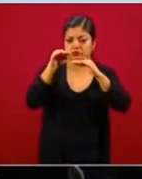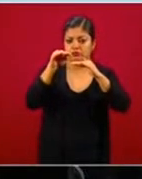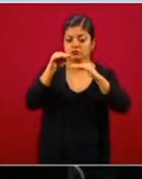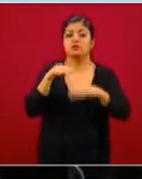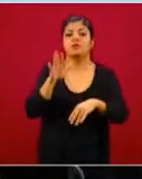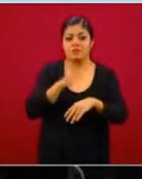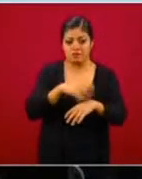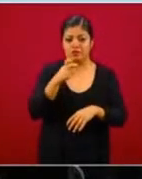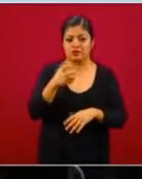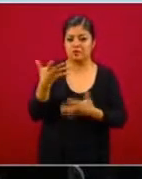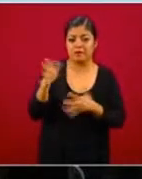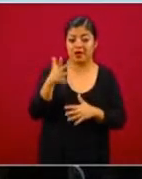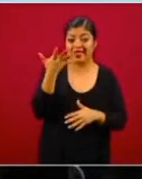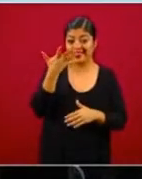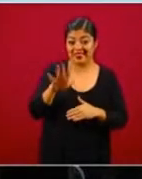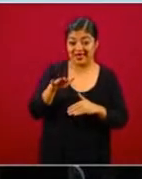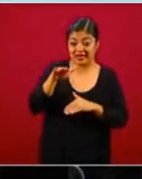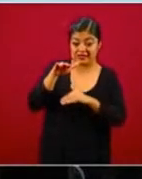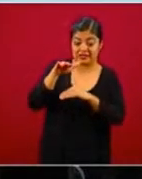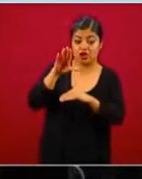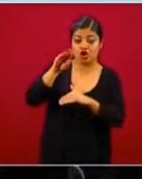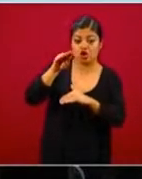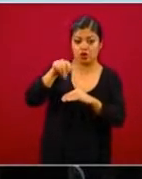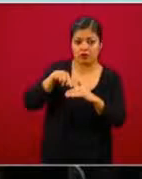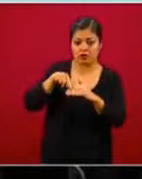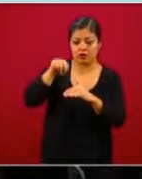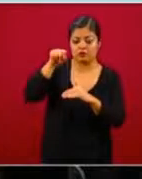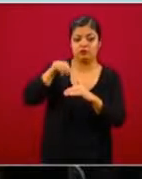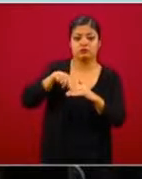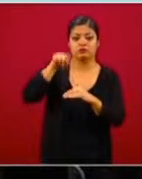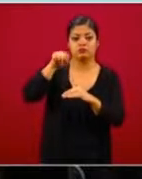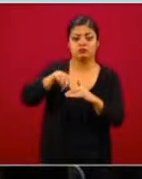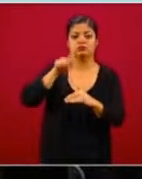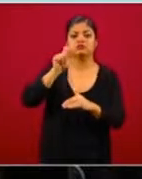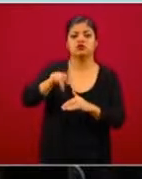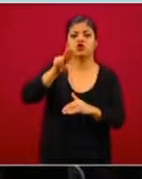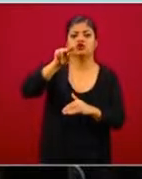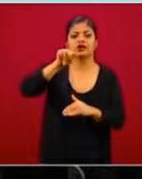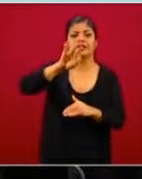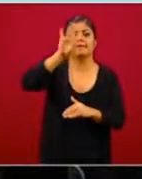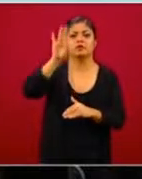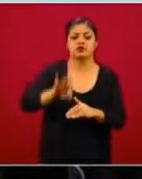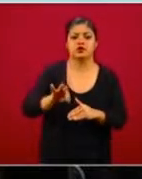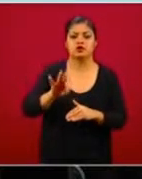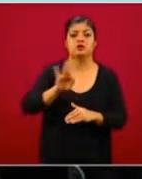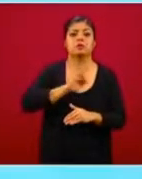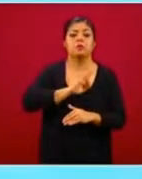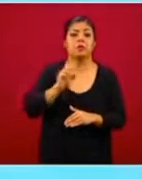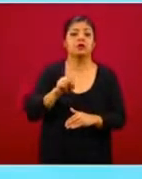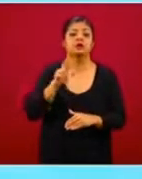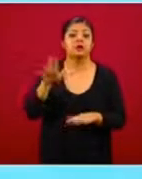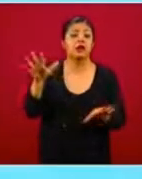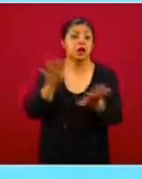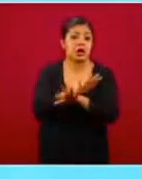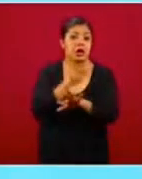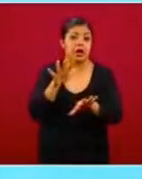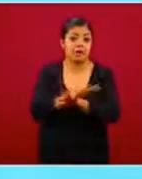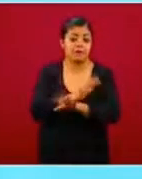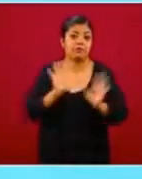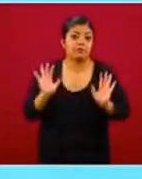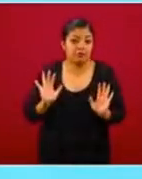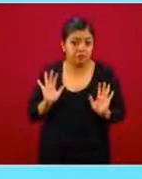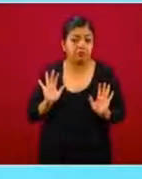that week being in that position. And so between 10 and 90, there's an